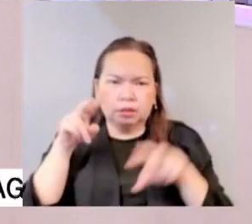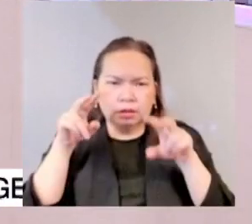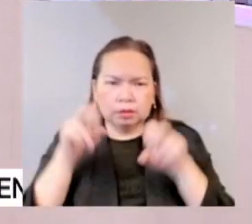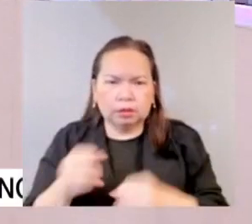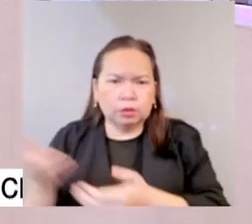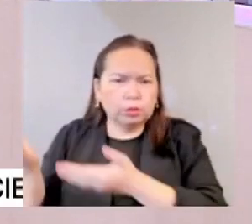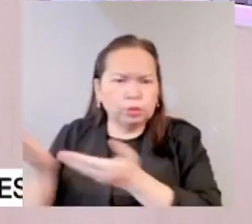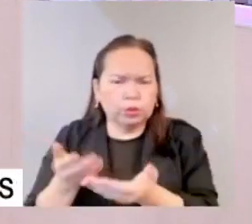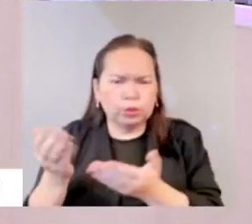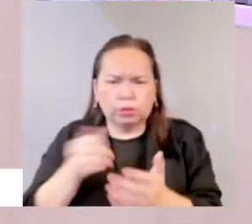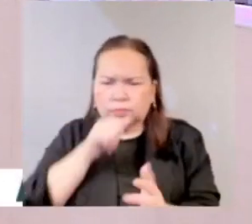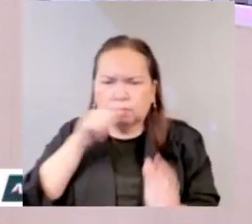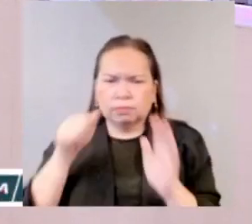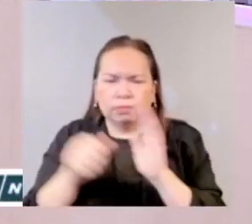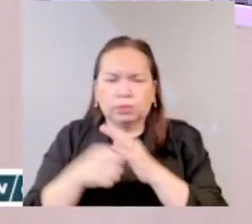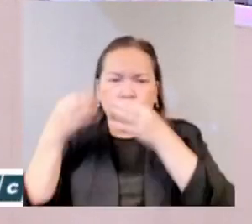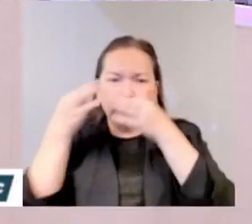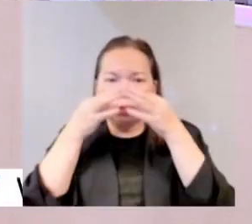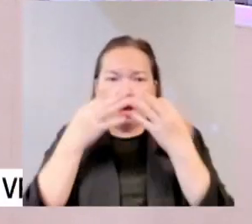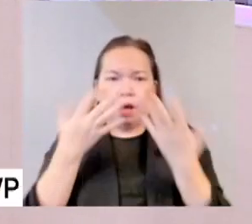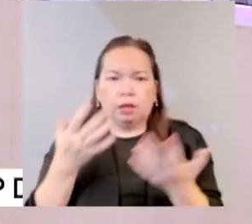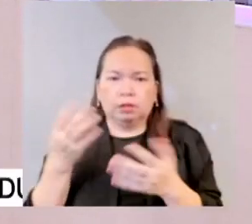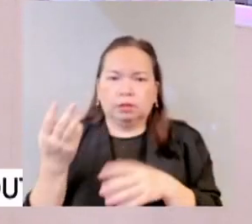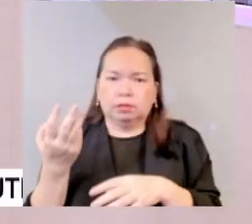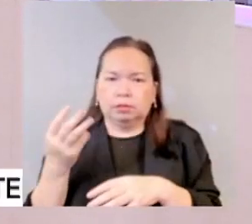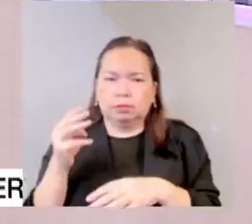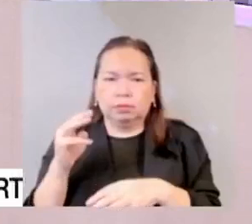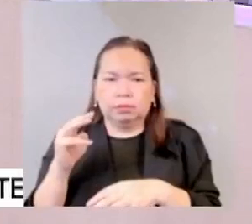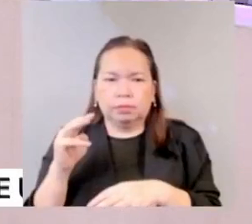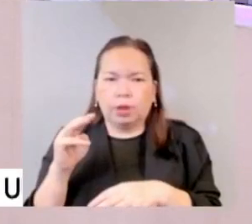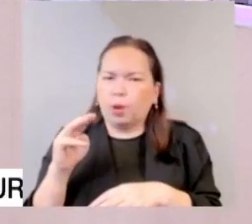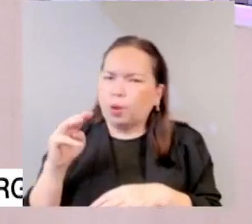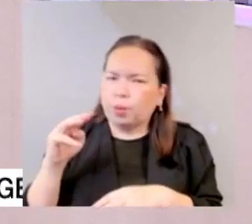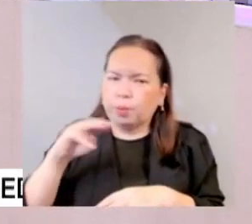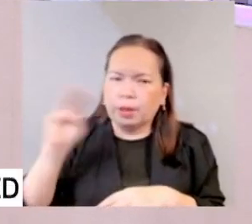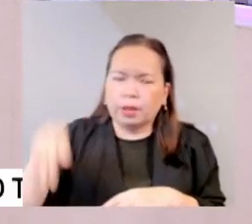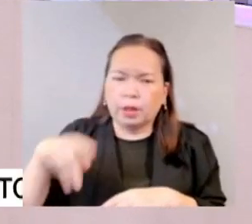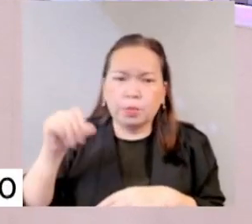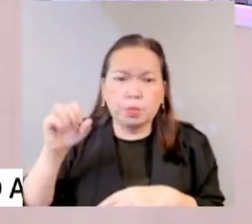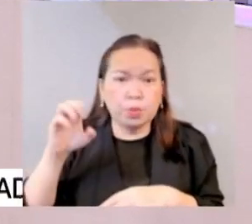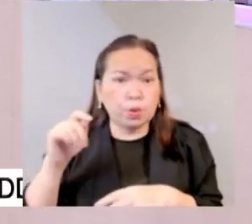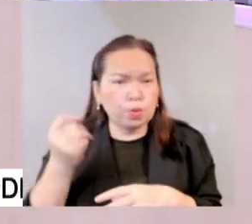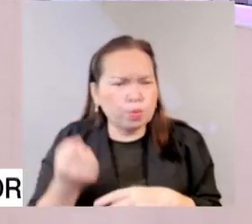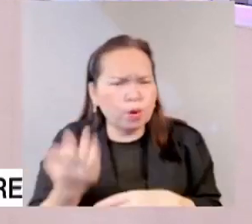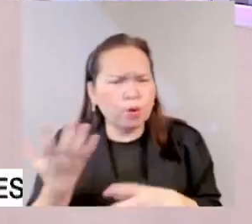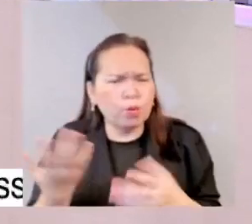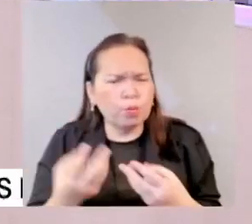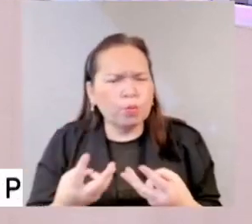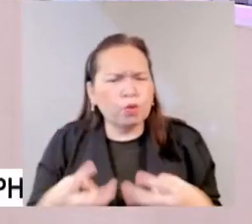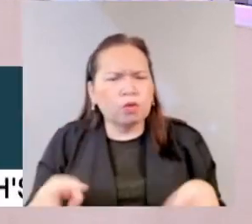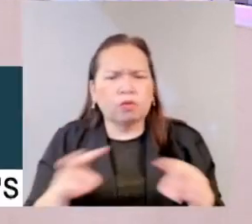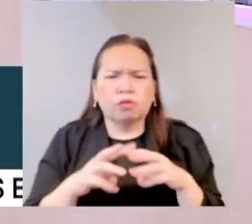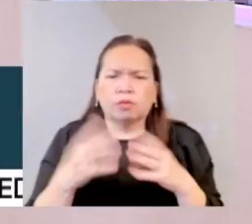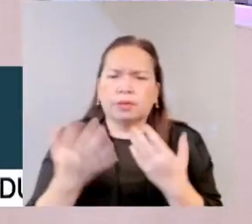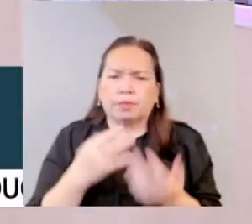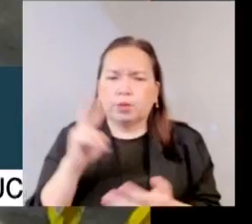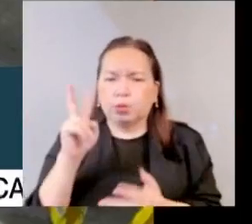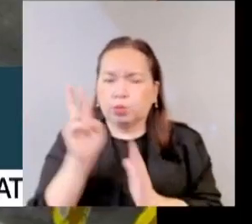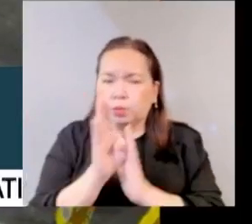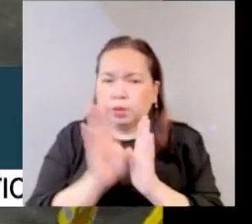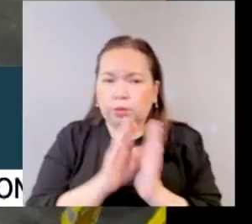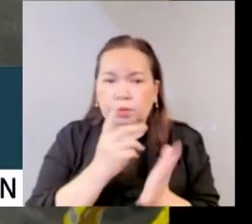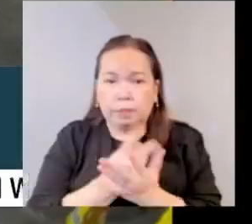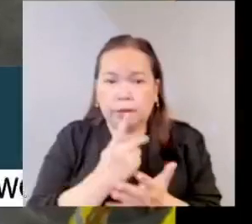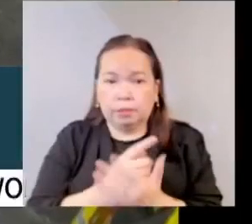billion pesos. Our very own Jeff Caparaz is there, and he now joins us with details. Jeff, what more can you tell us? Yes, Carmina, good